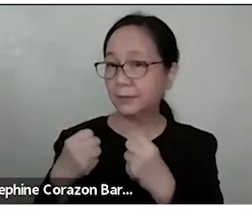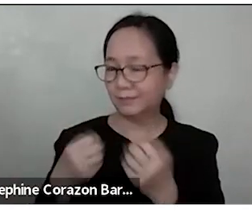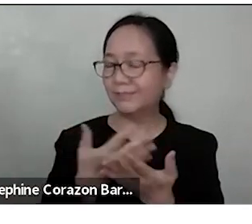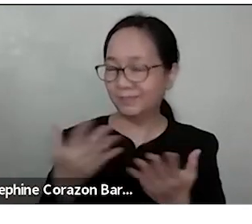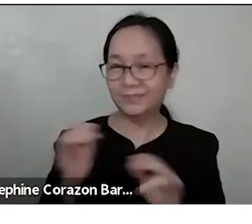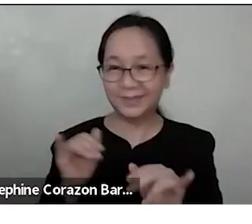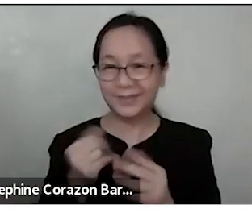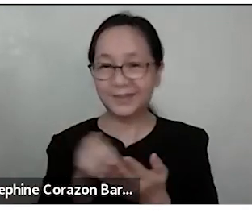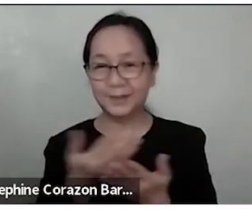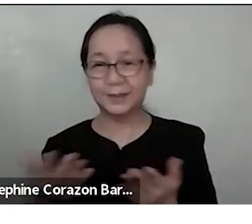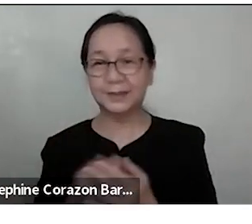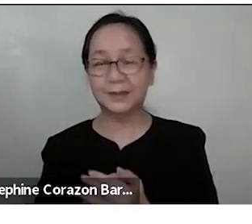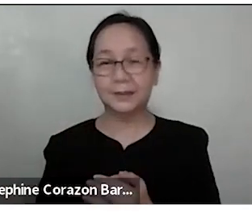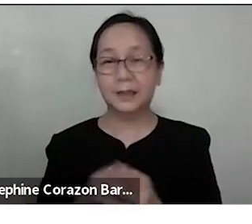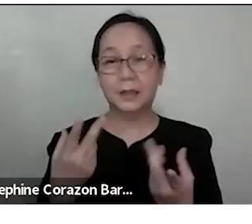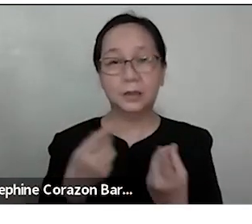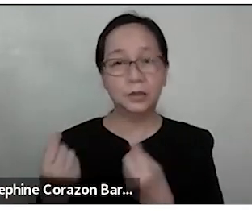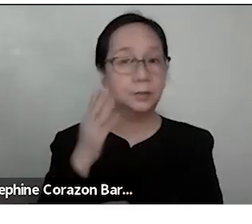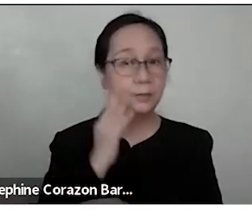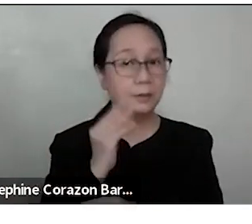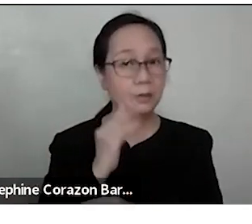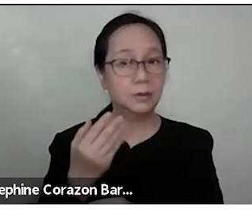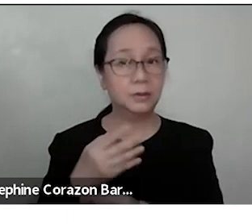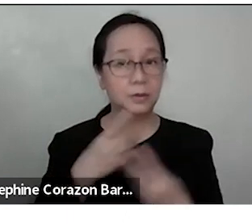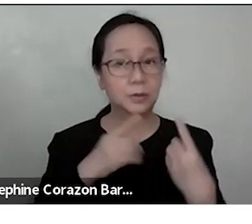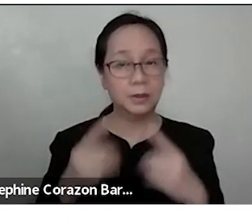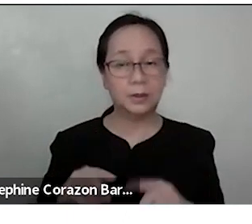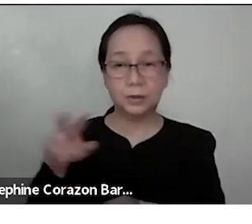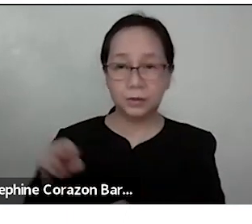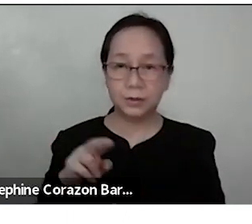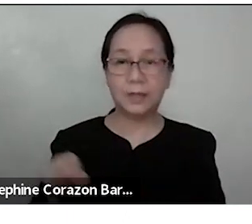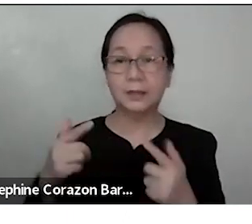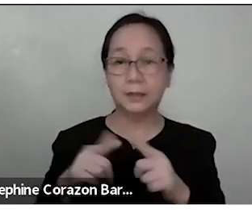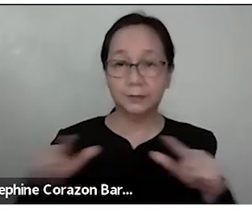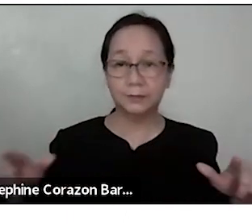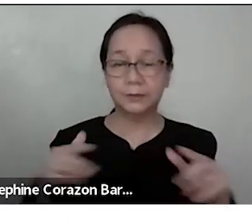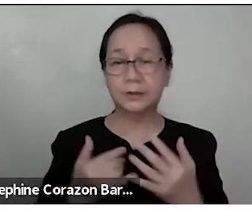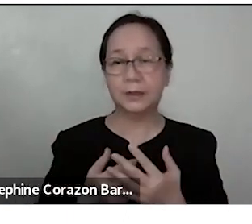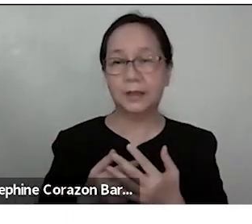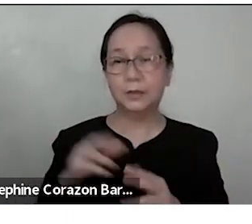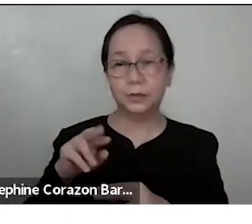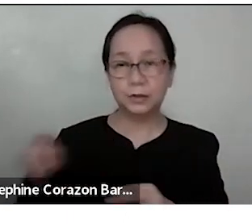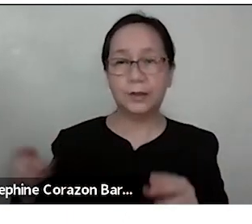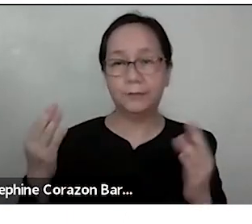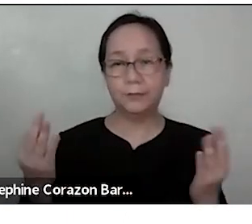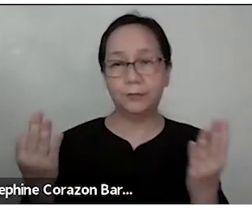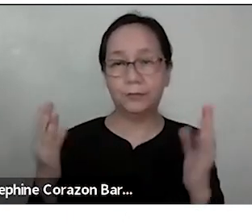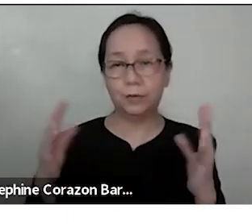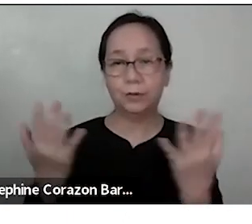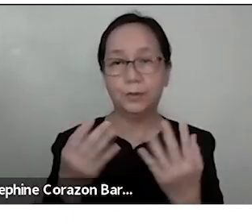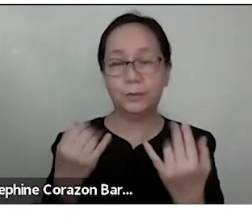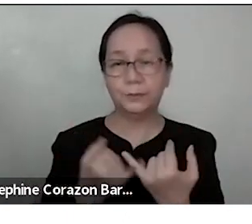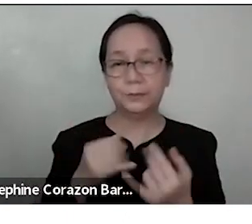yourselves and have seen this being done. In our experience during the regional level activity, the regional forum on 29